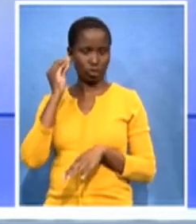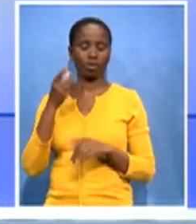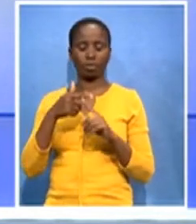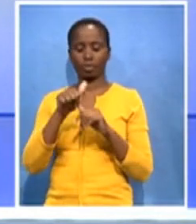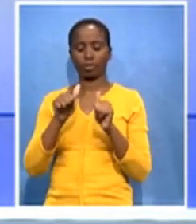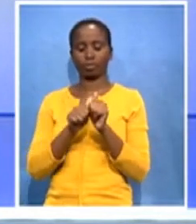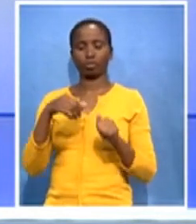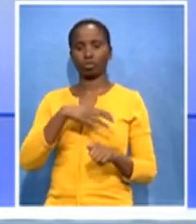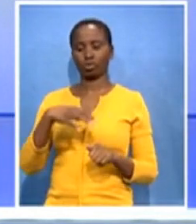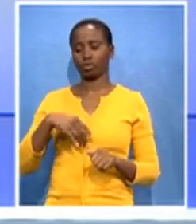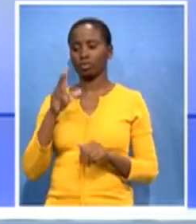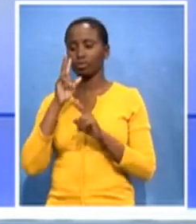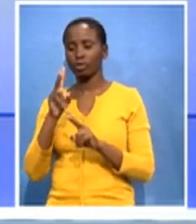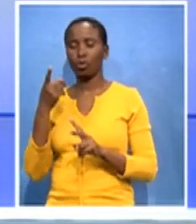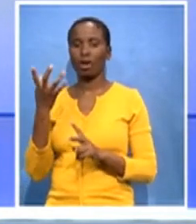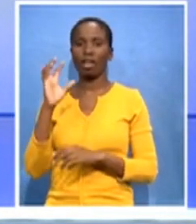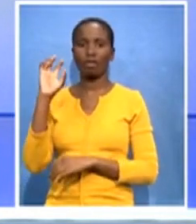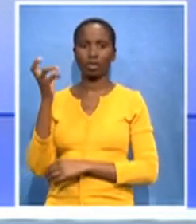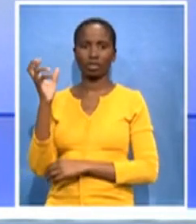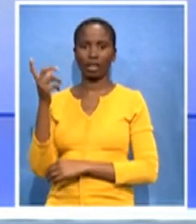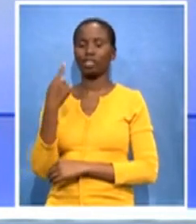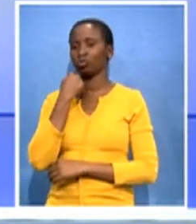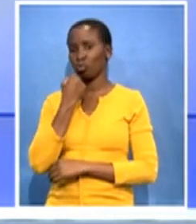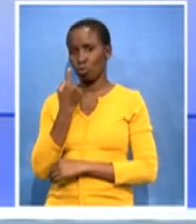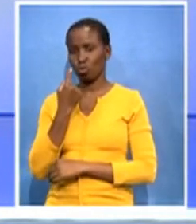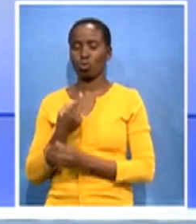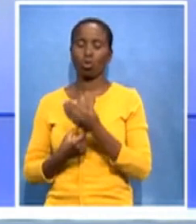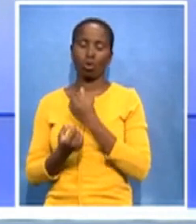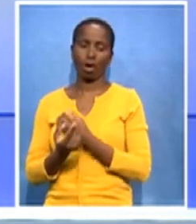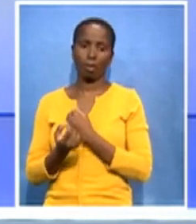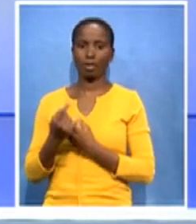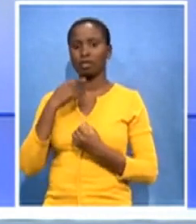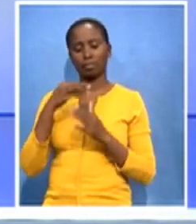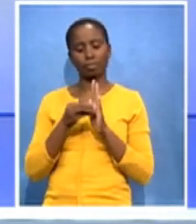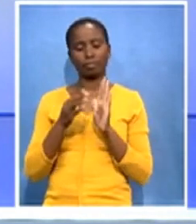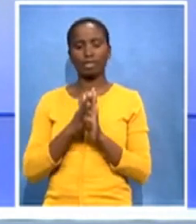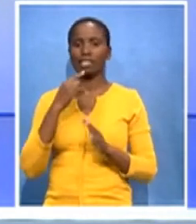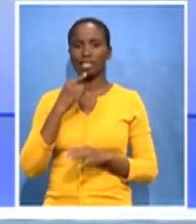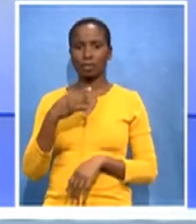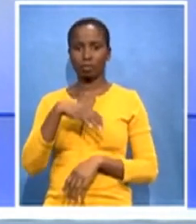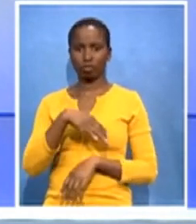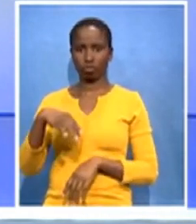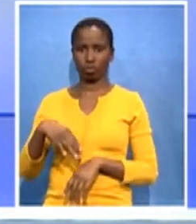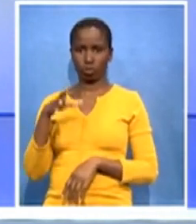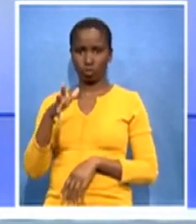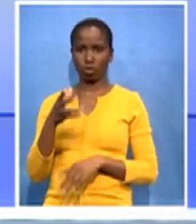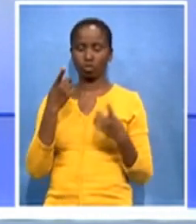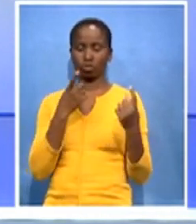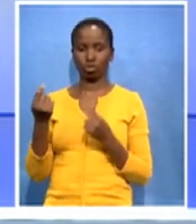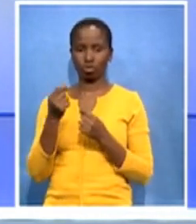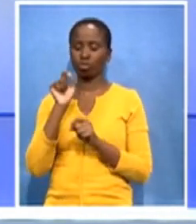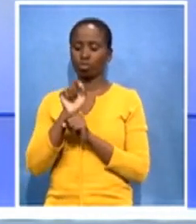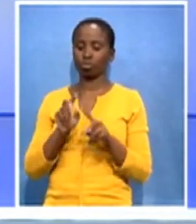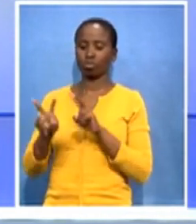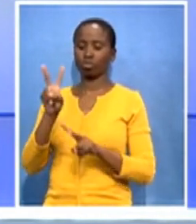tomorrow. Presidency has just released a statement saying the President will conduct an oversight visit to Chaba in the Maluti A-Phofung